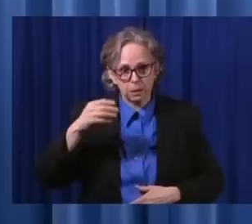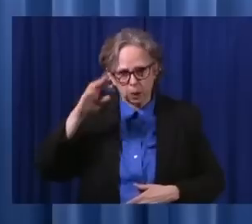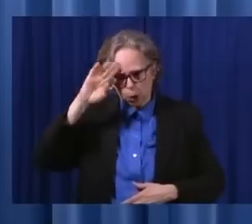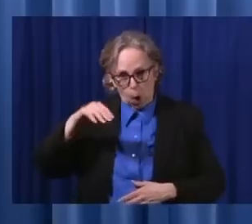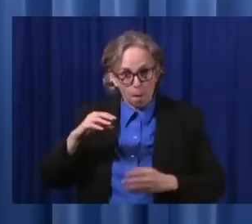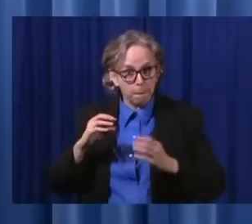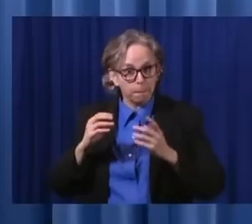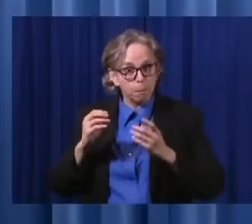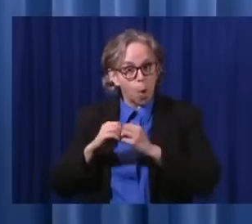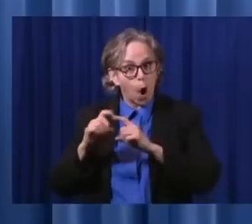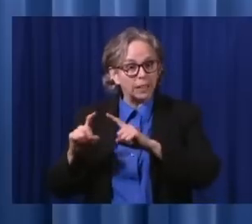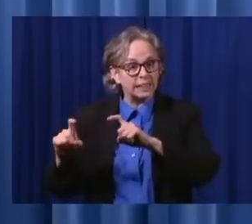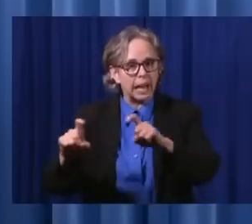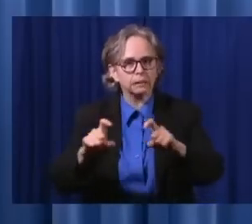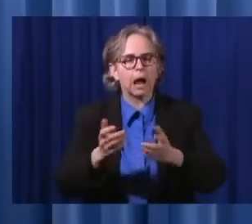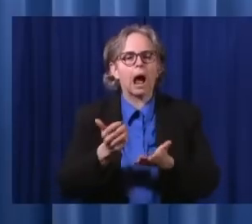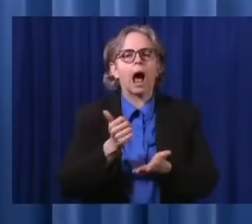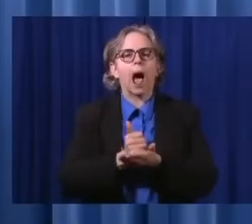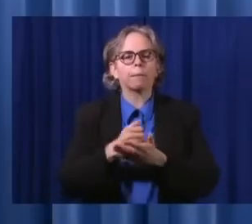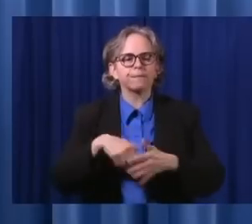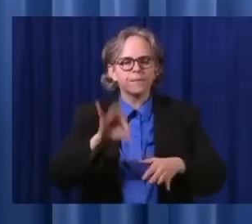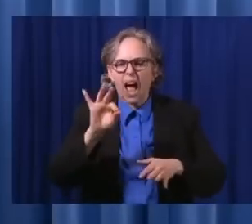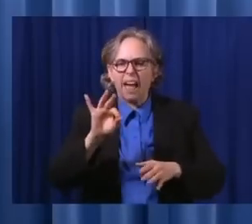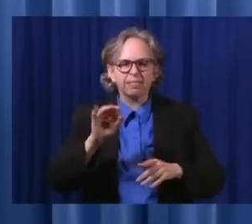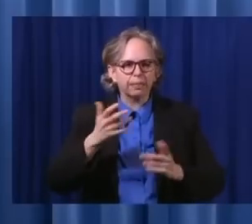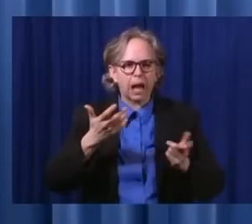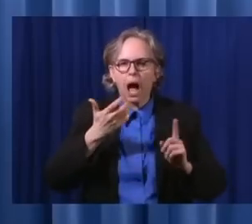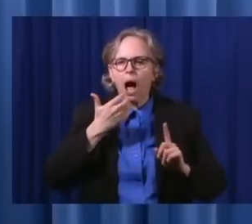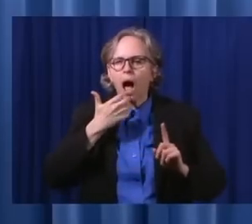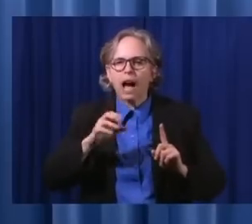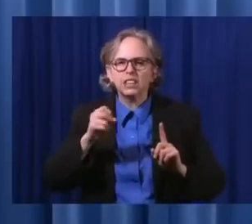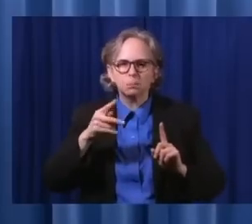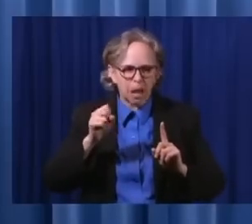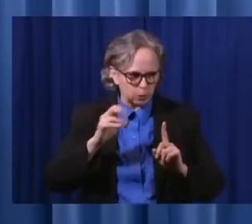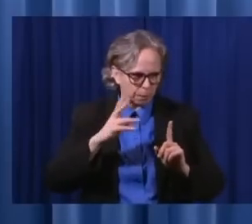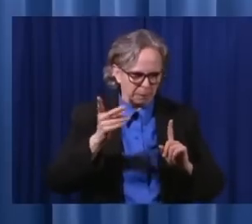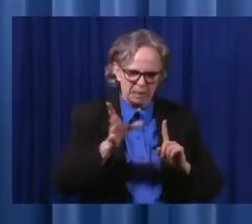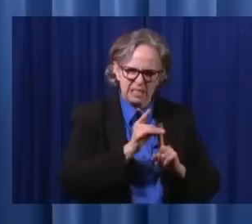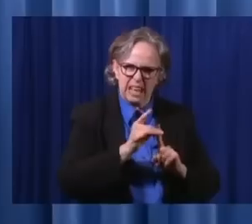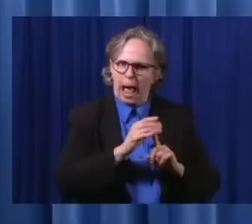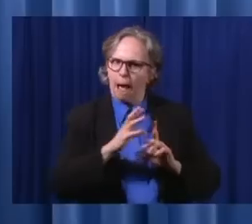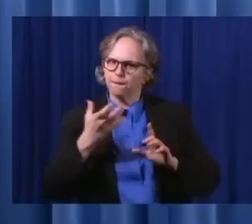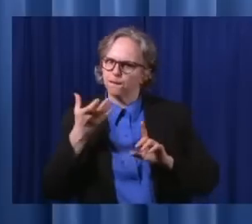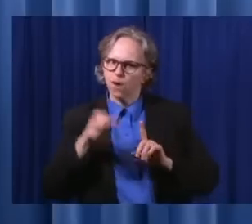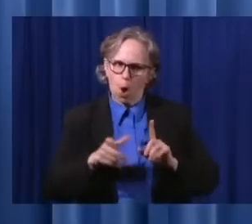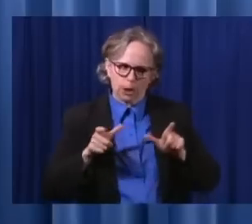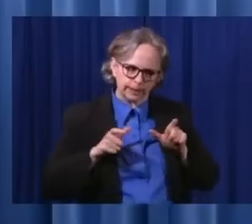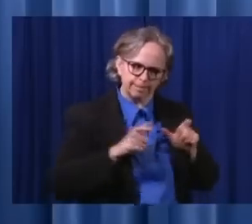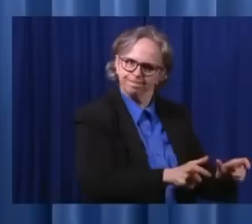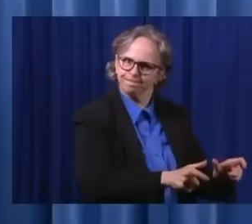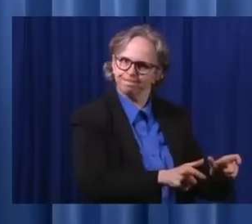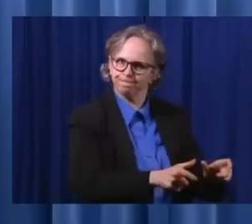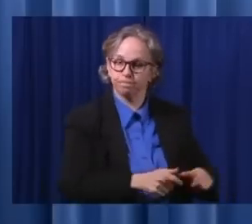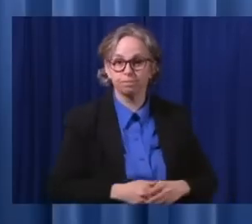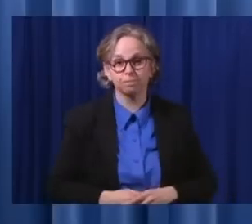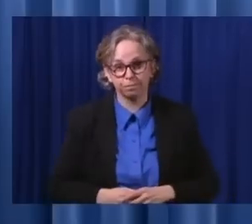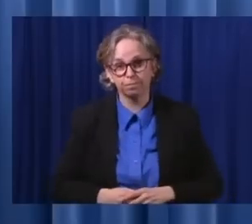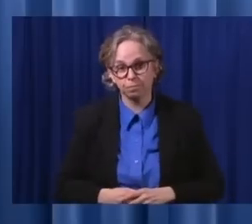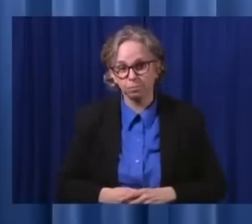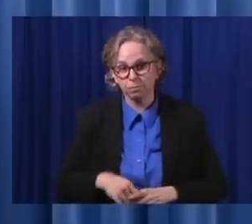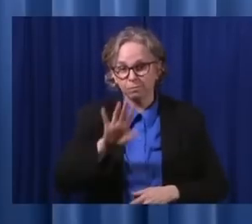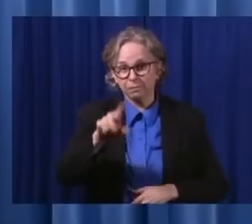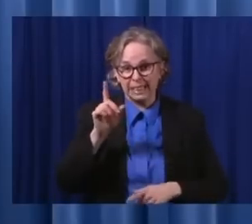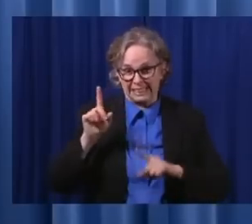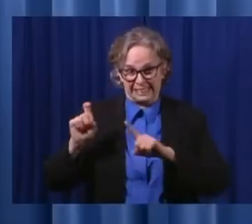down this virus and then separate it from people. It's not a panacea. It's not